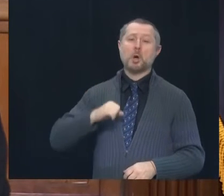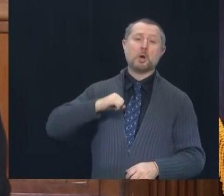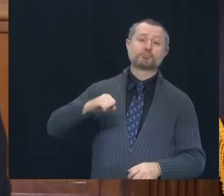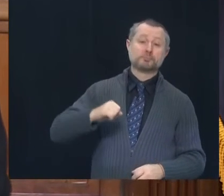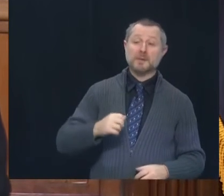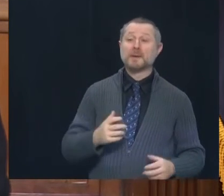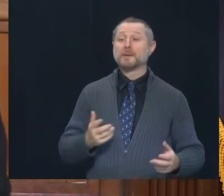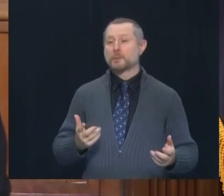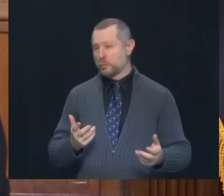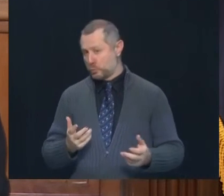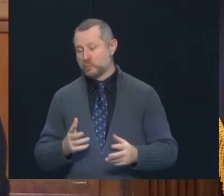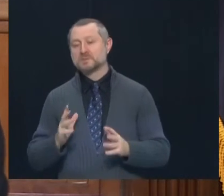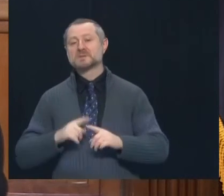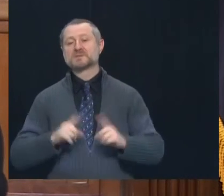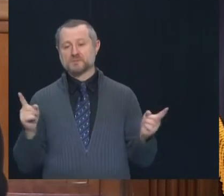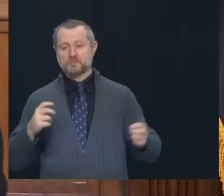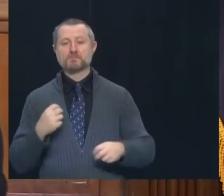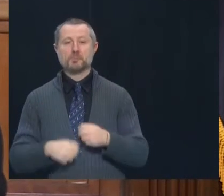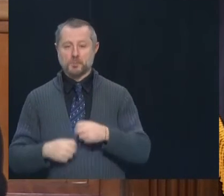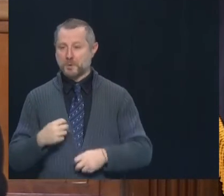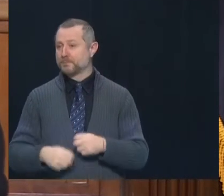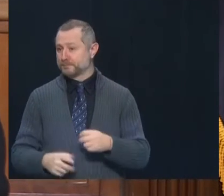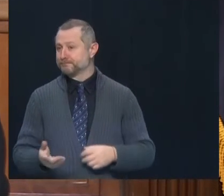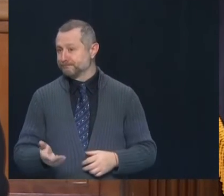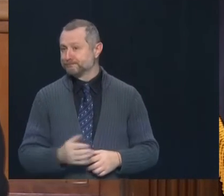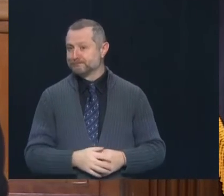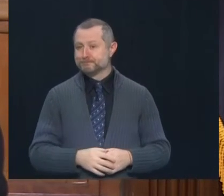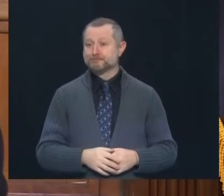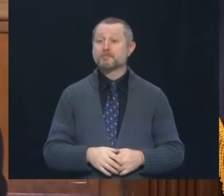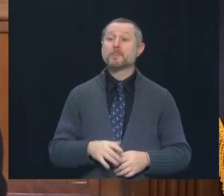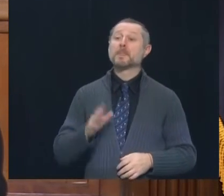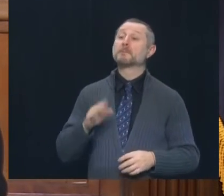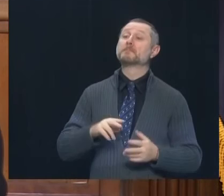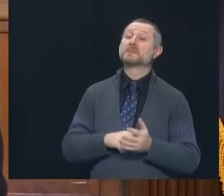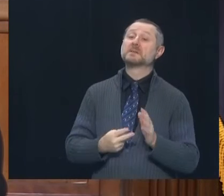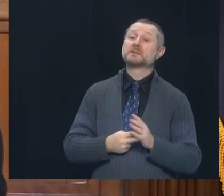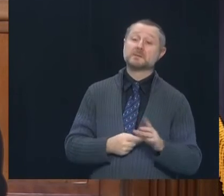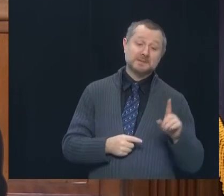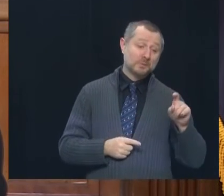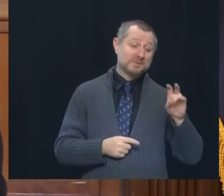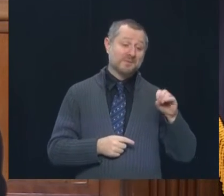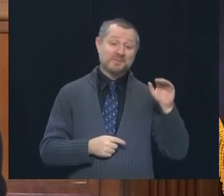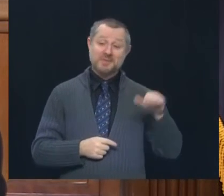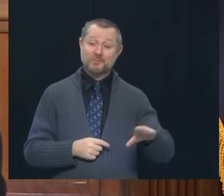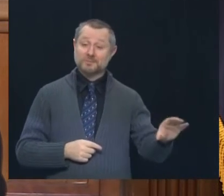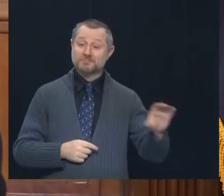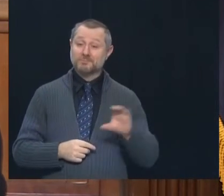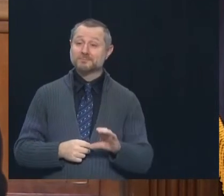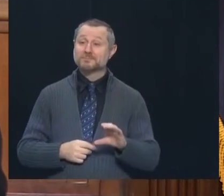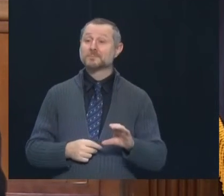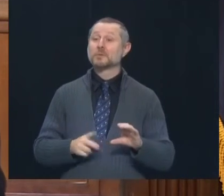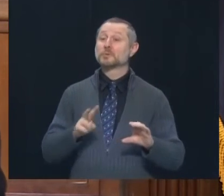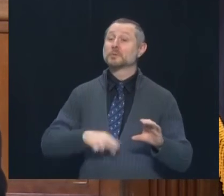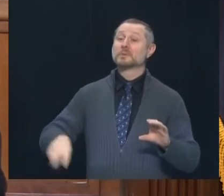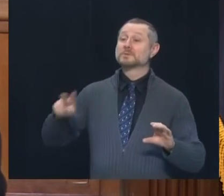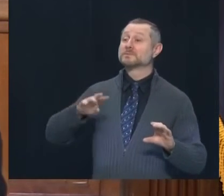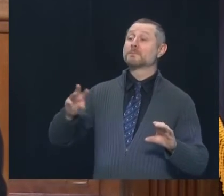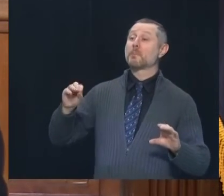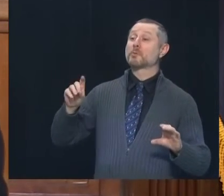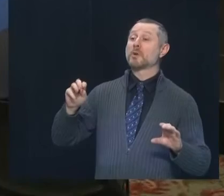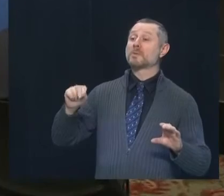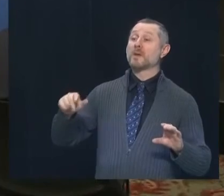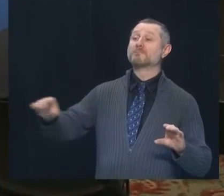different story. But you'll get 170, and then you'll get a second shipment of Moderna in 2 weeks. Go